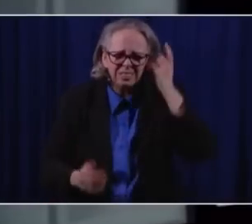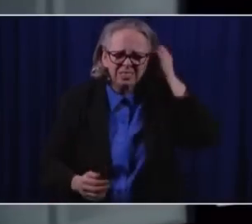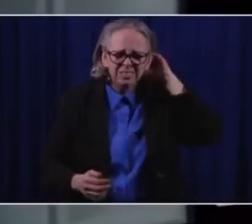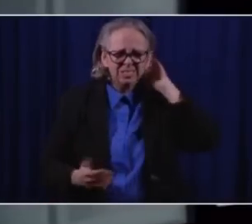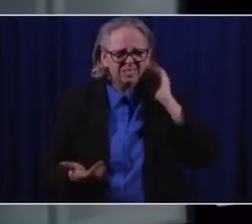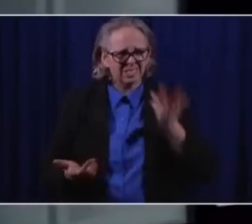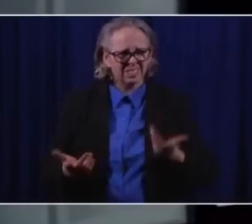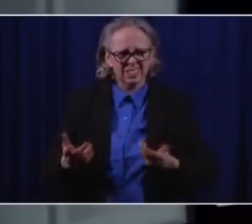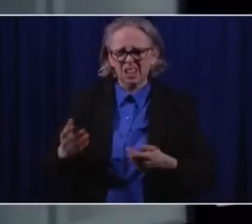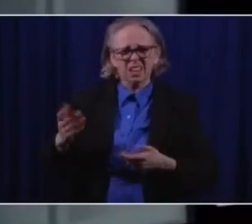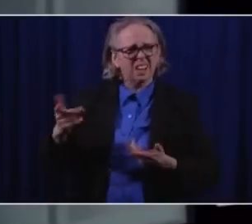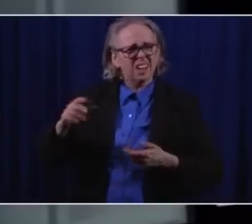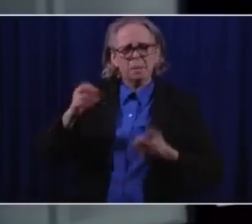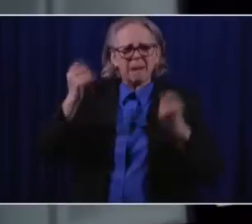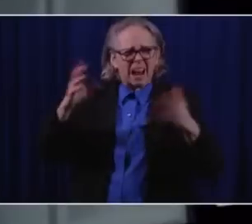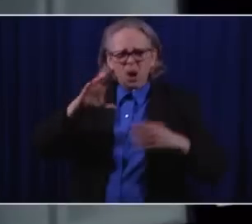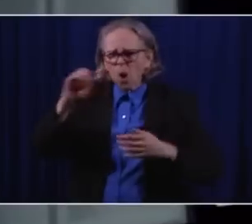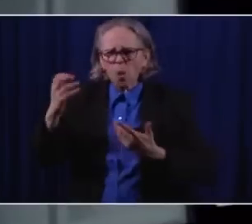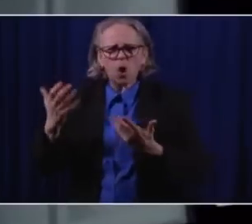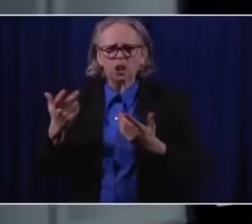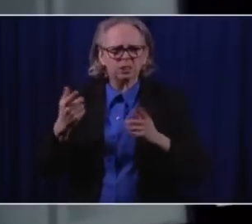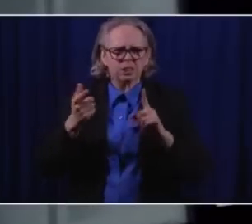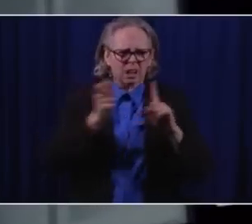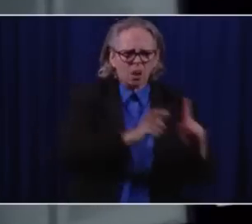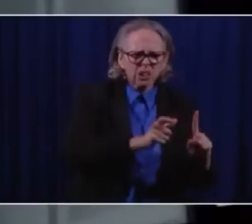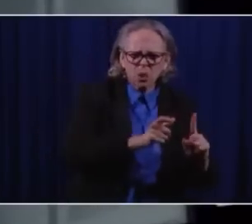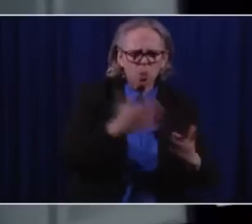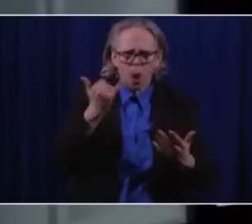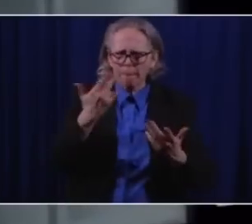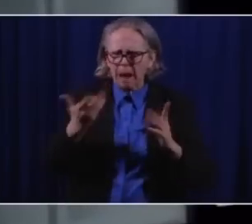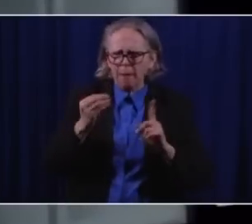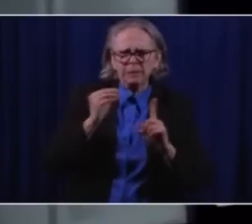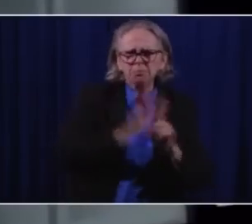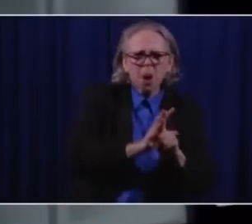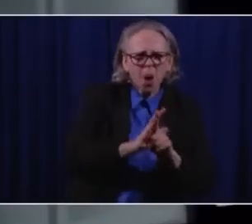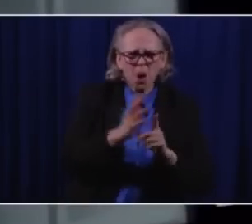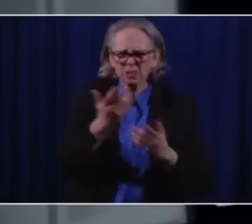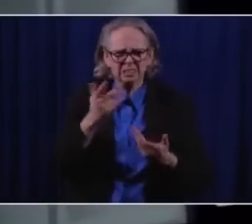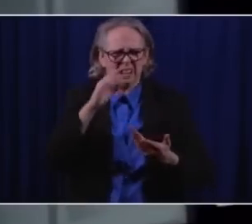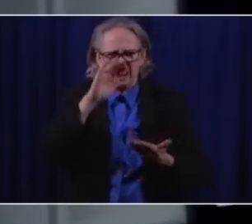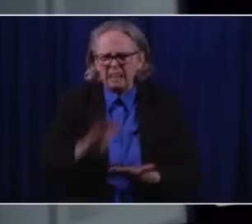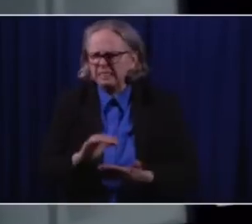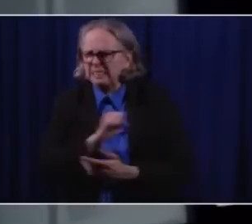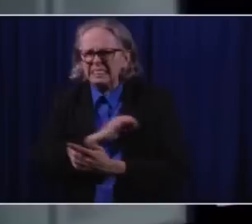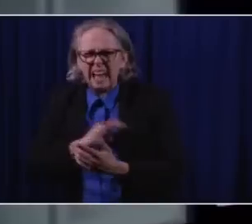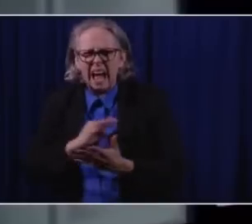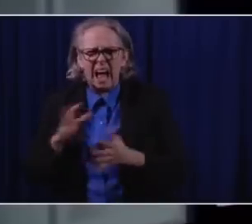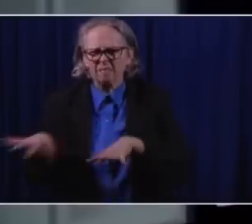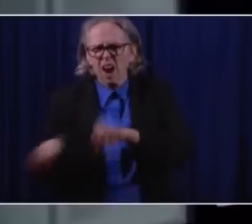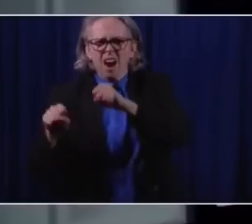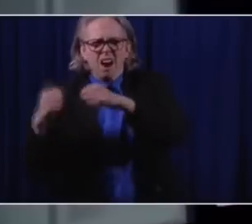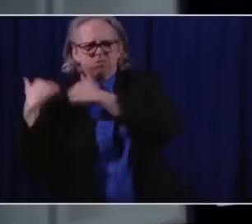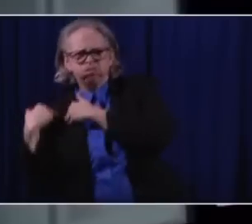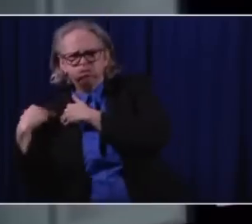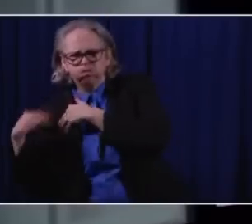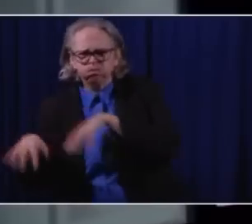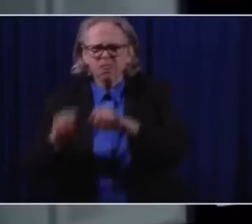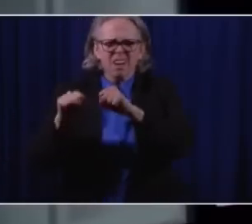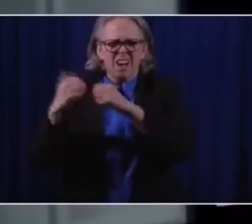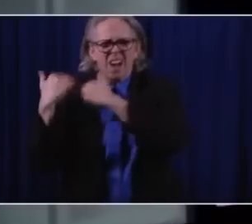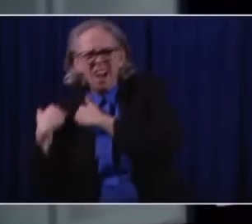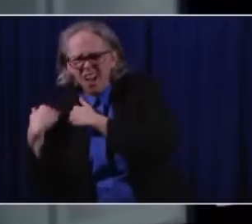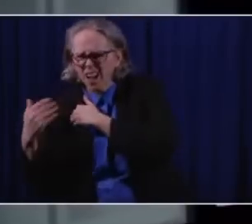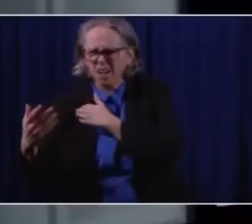quarantine. Our community exposure it also affects nurses. So our staffing is feeling that stress as